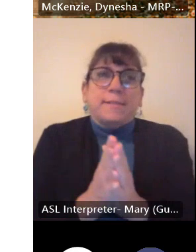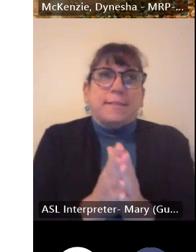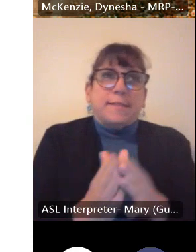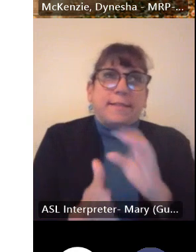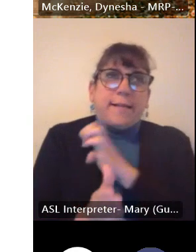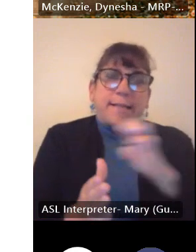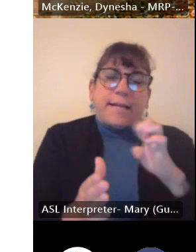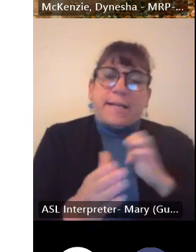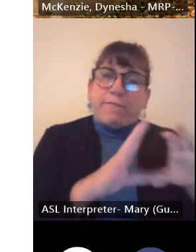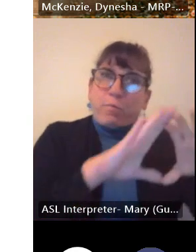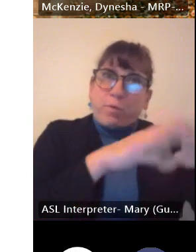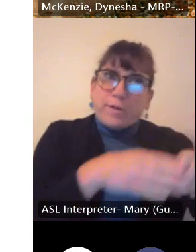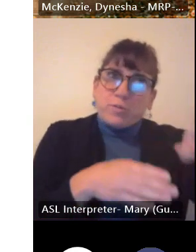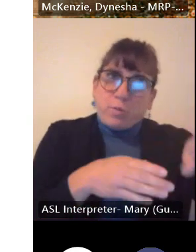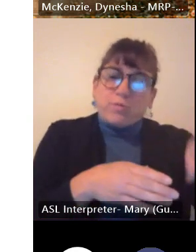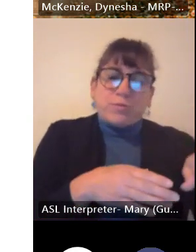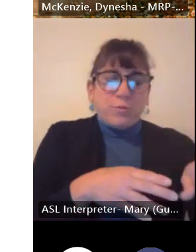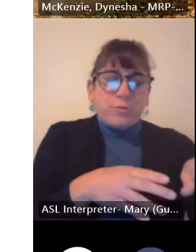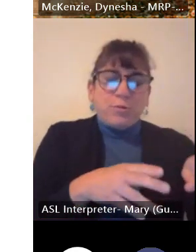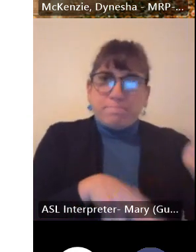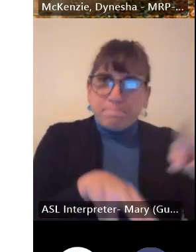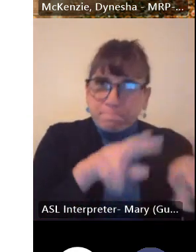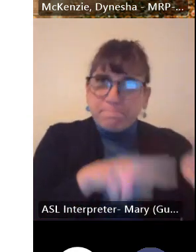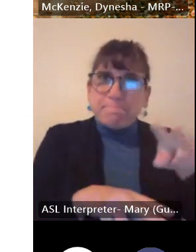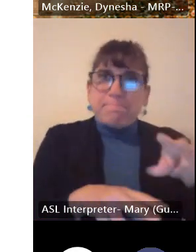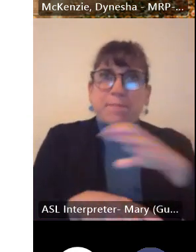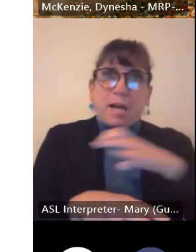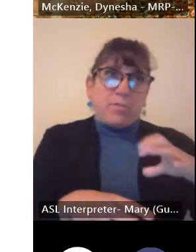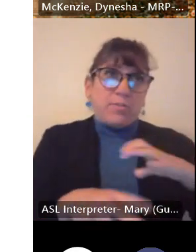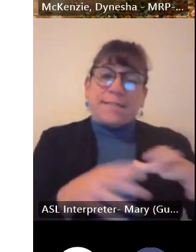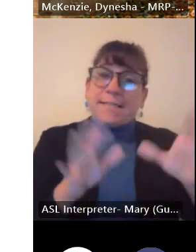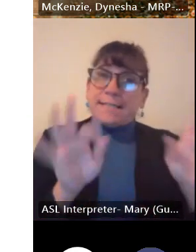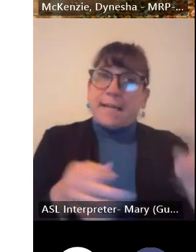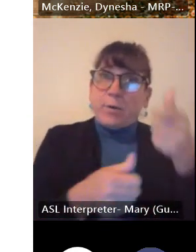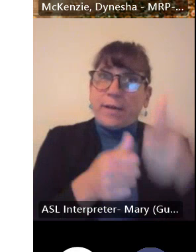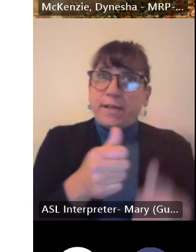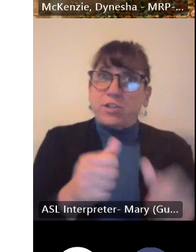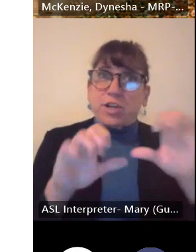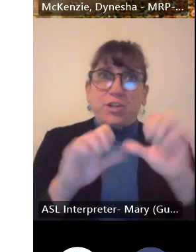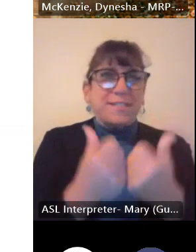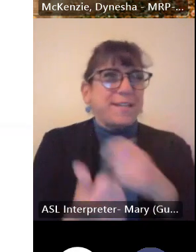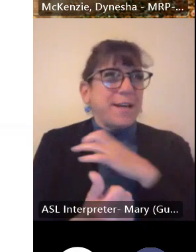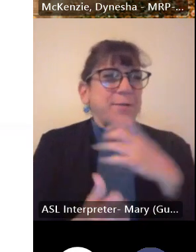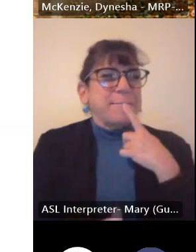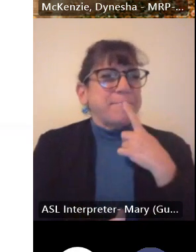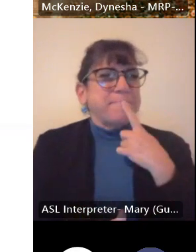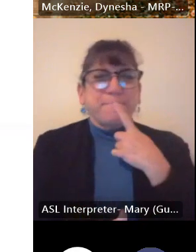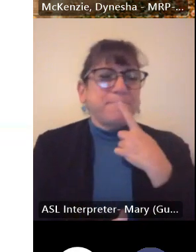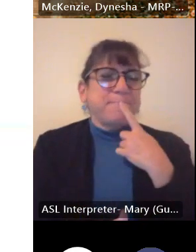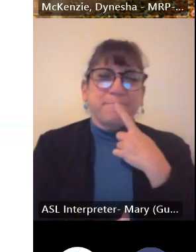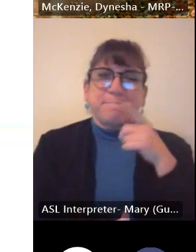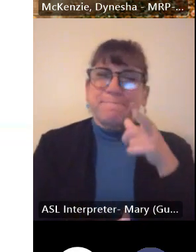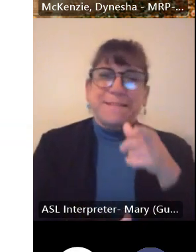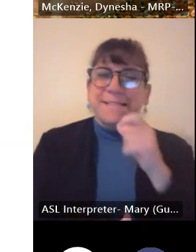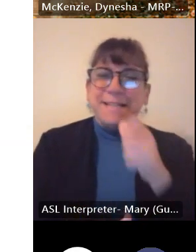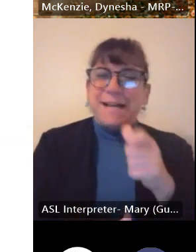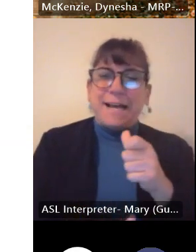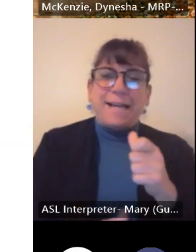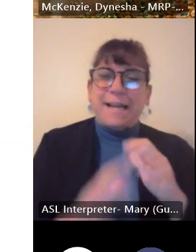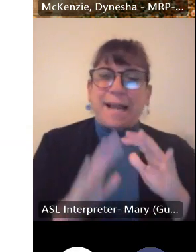then Congress is individually deciding on each agency. And Congress said, this isn't the way we want this